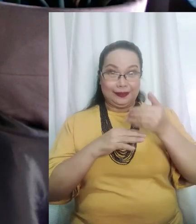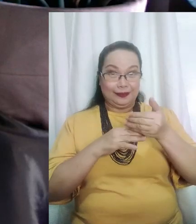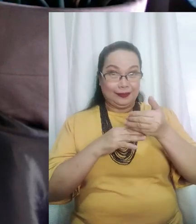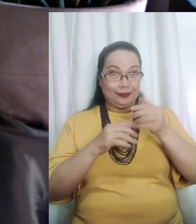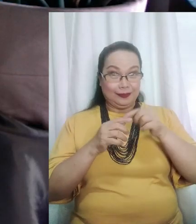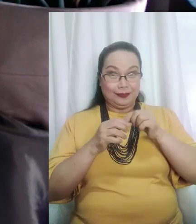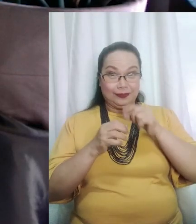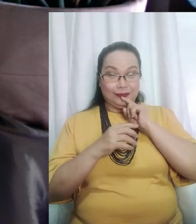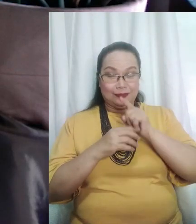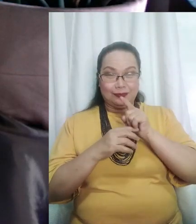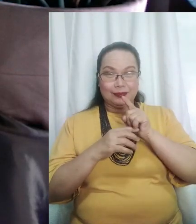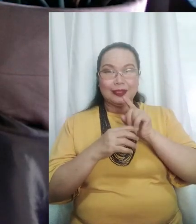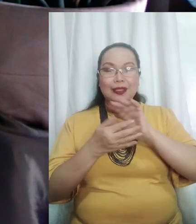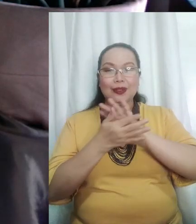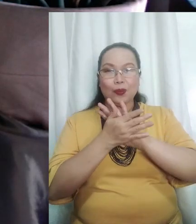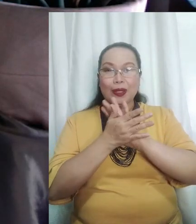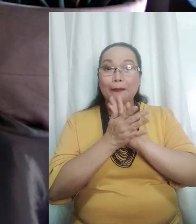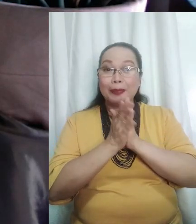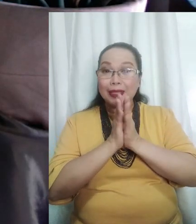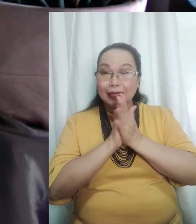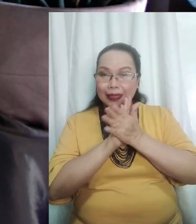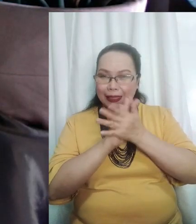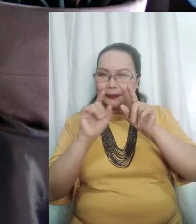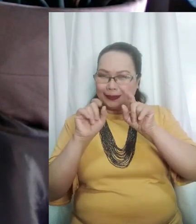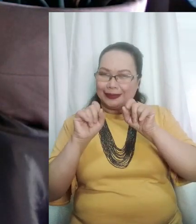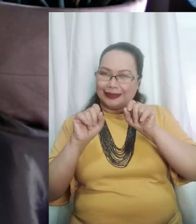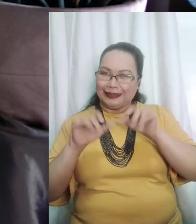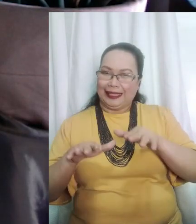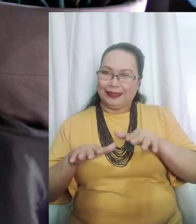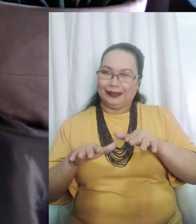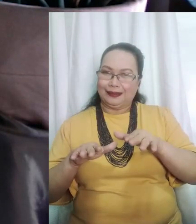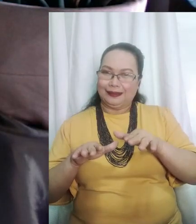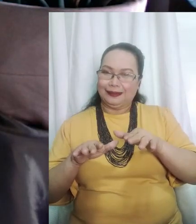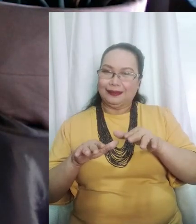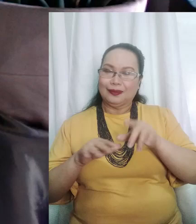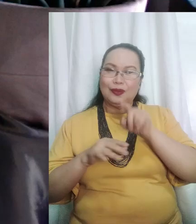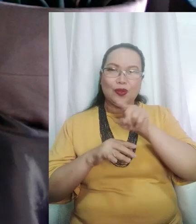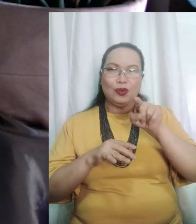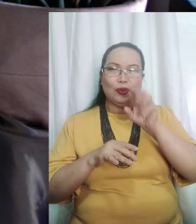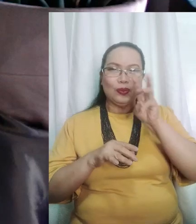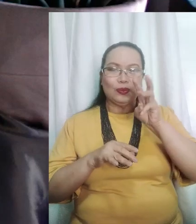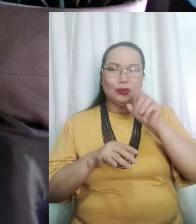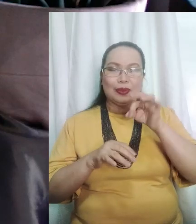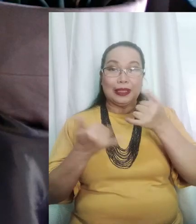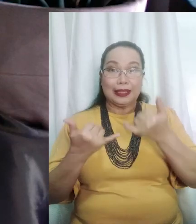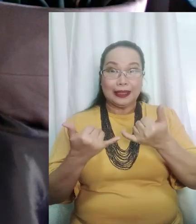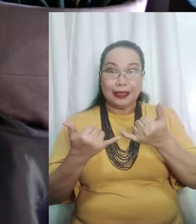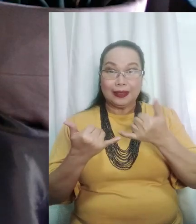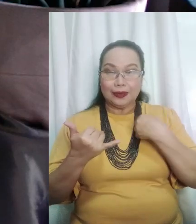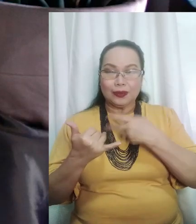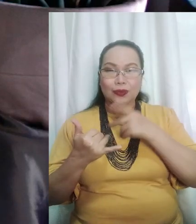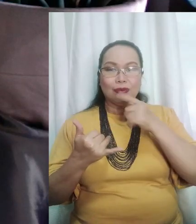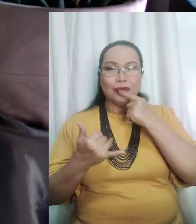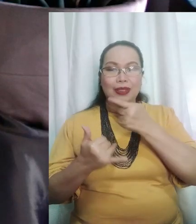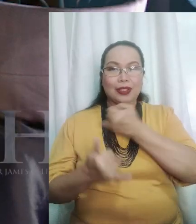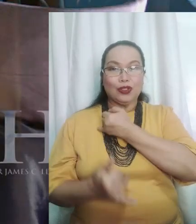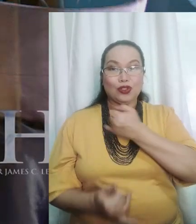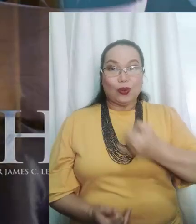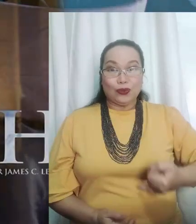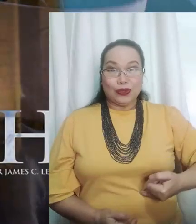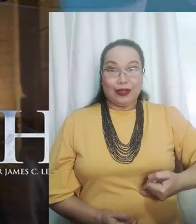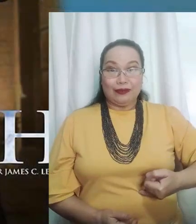what's next is this. It will be tested. It will be tested. So today, our theme natin is